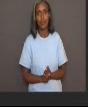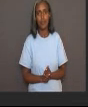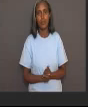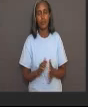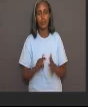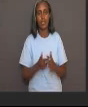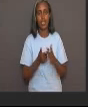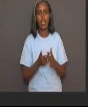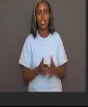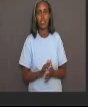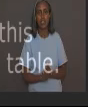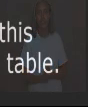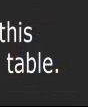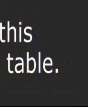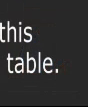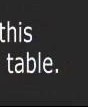Begin.